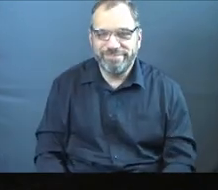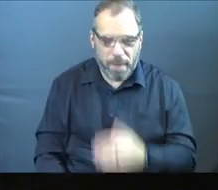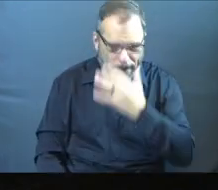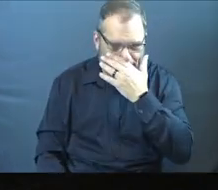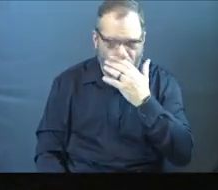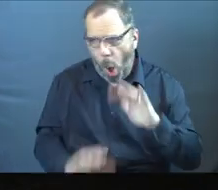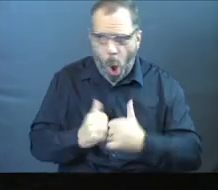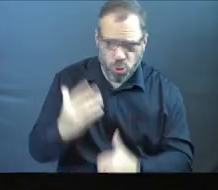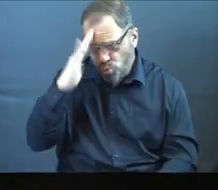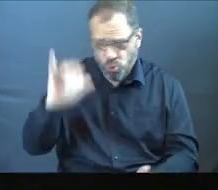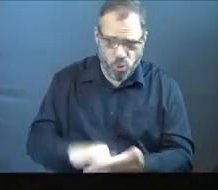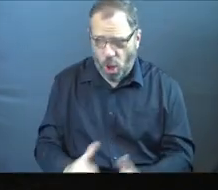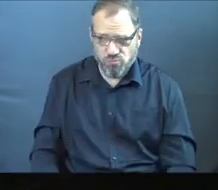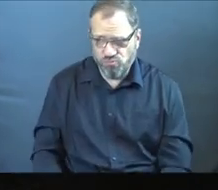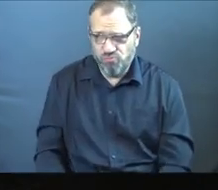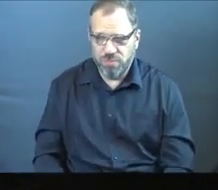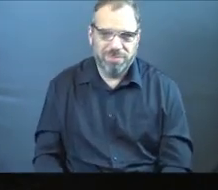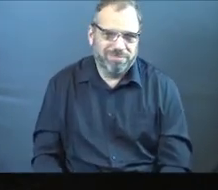You probably went, how do you know that?